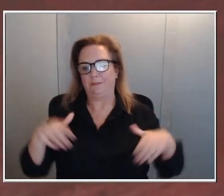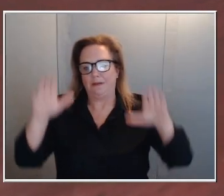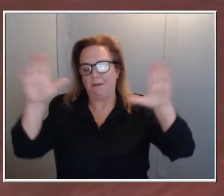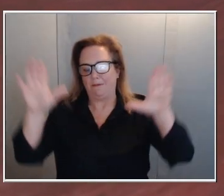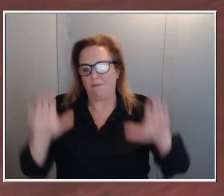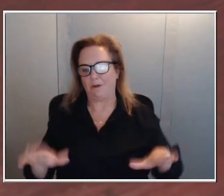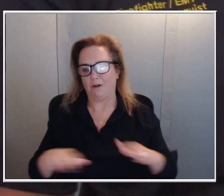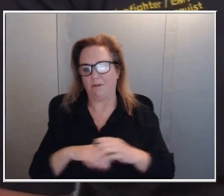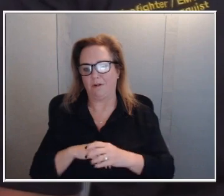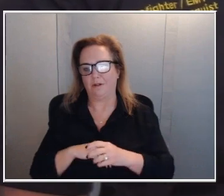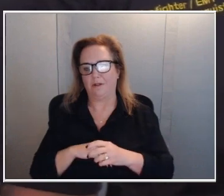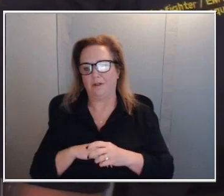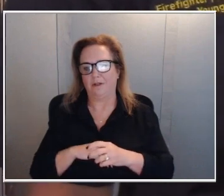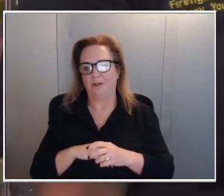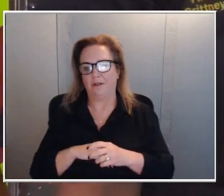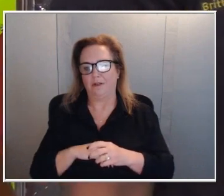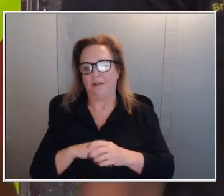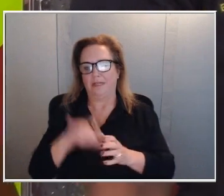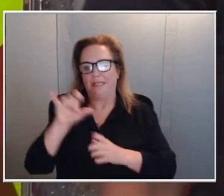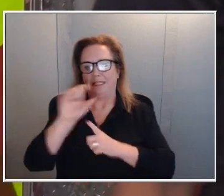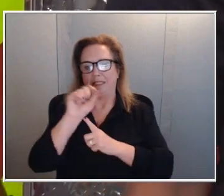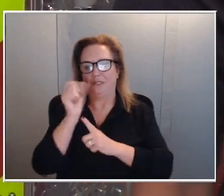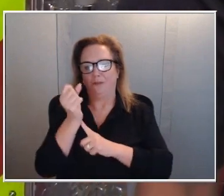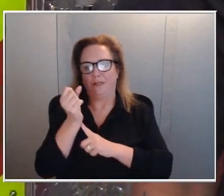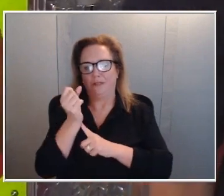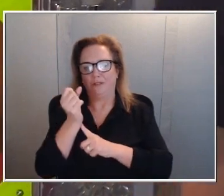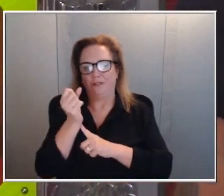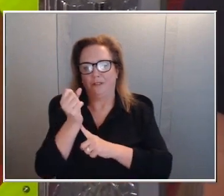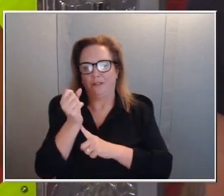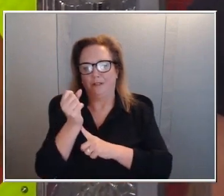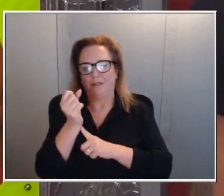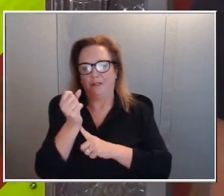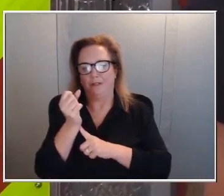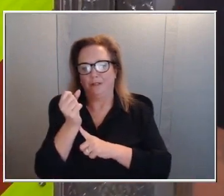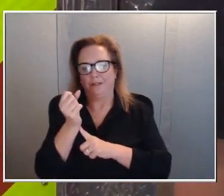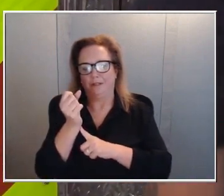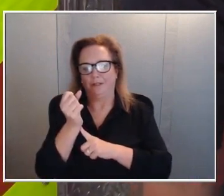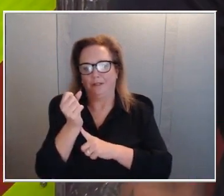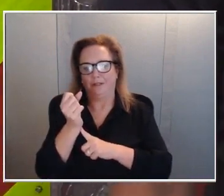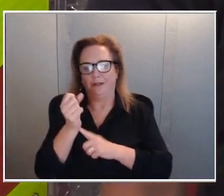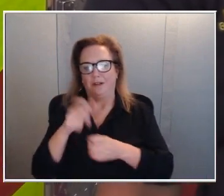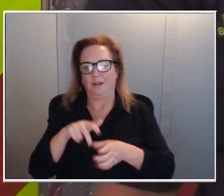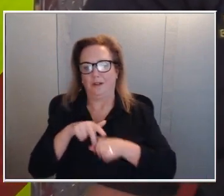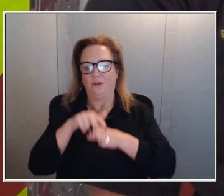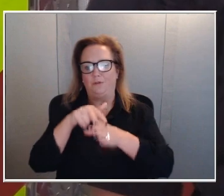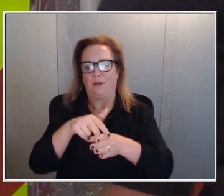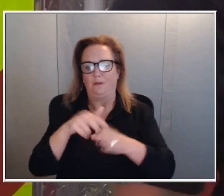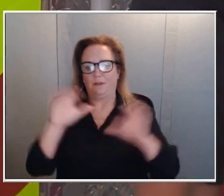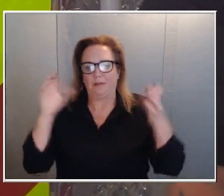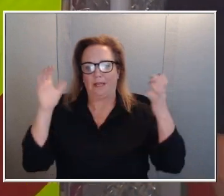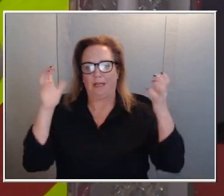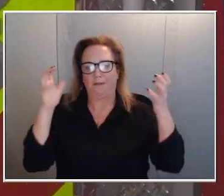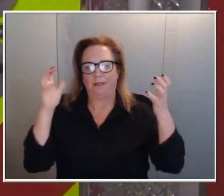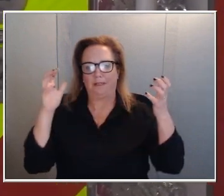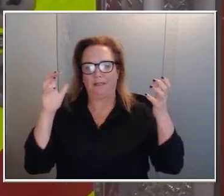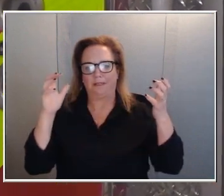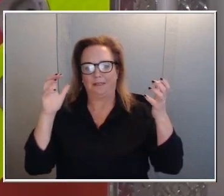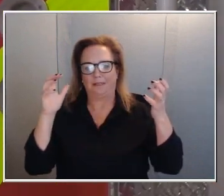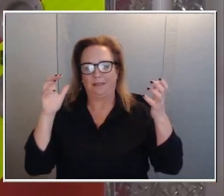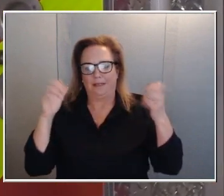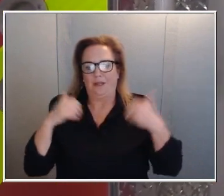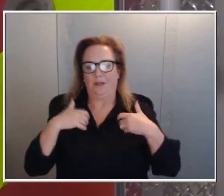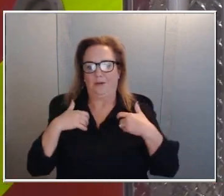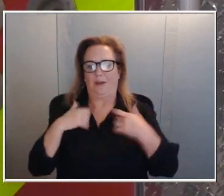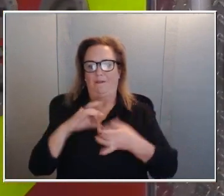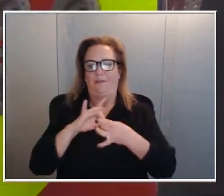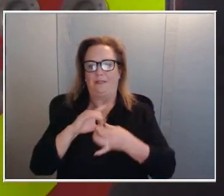remarkable. Usually in this kind of situation, you kind of ride with them to the ambulance and you have this kind